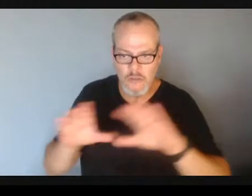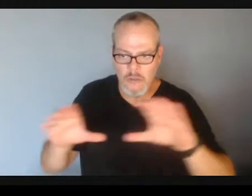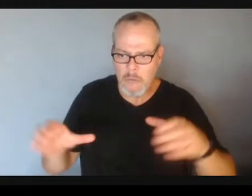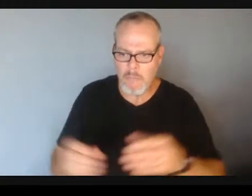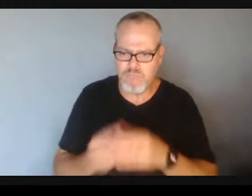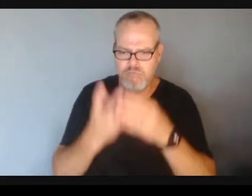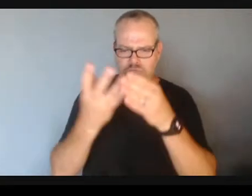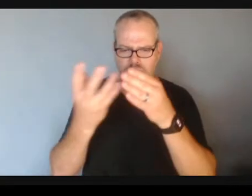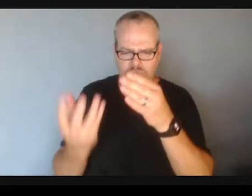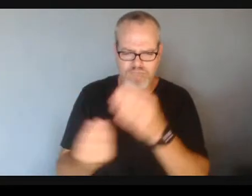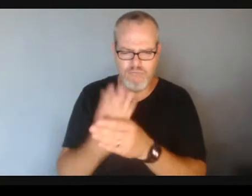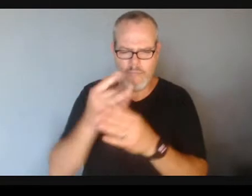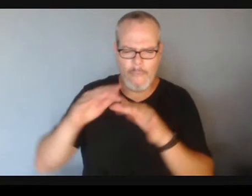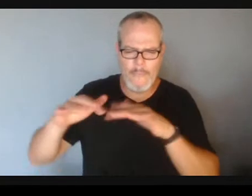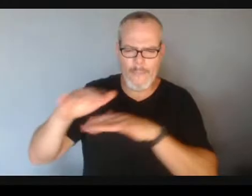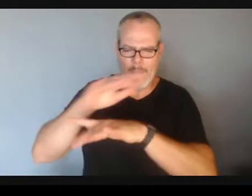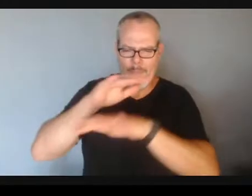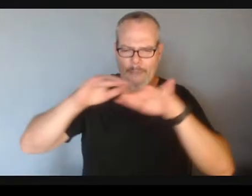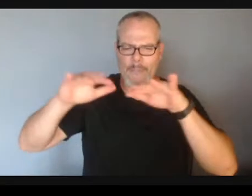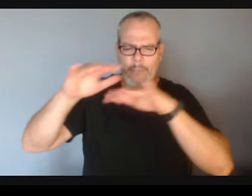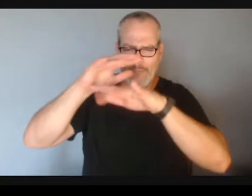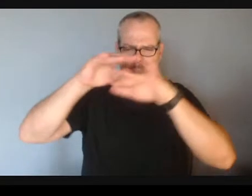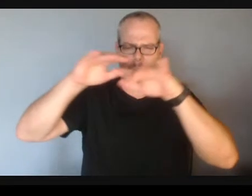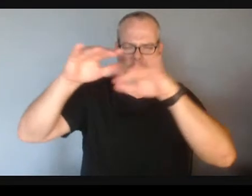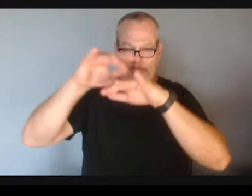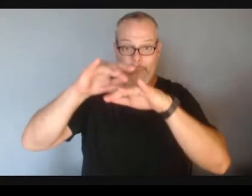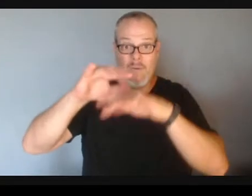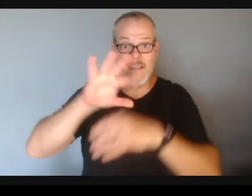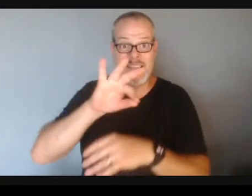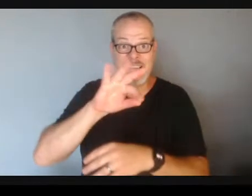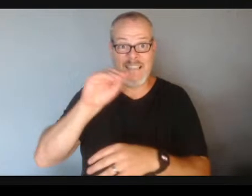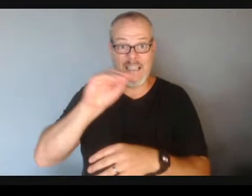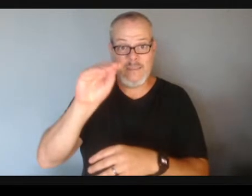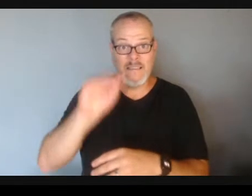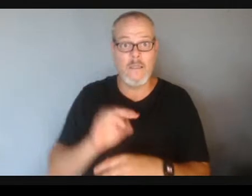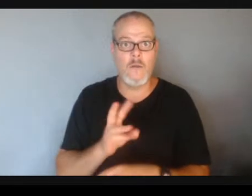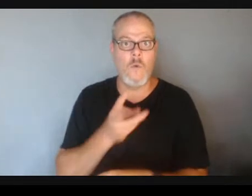of whites, those are 90% water.